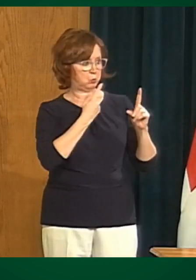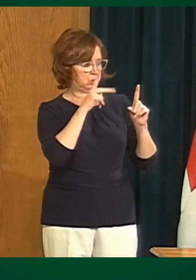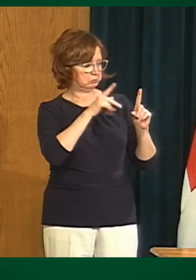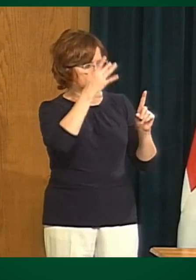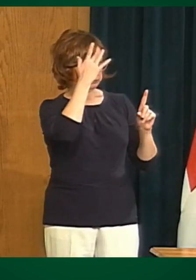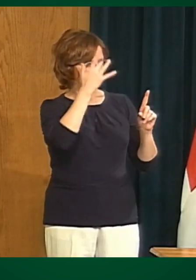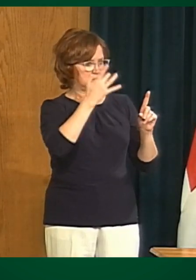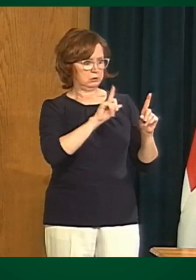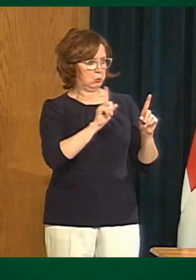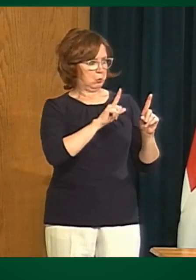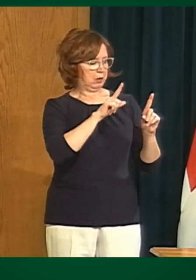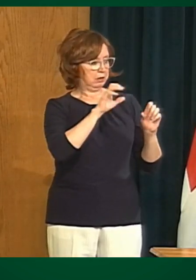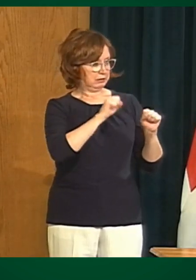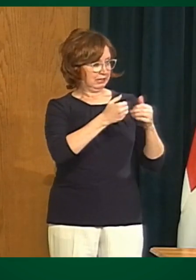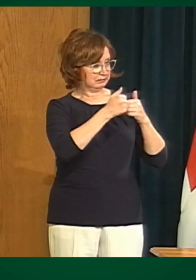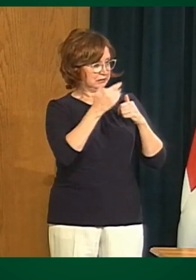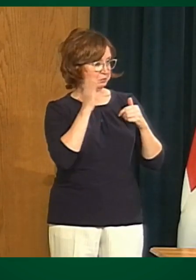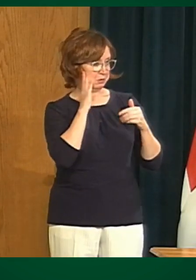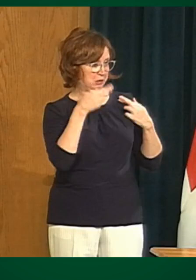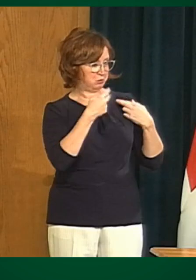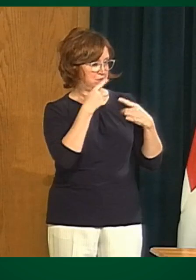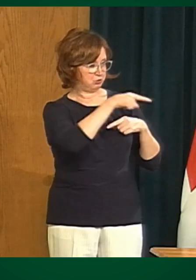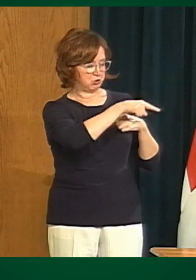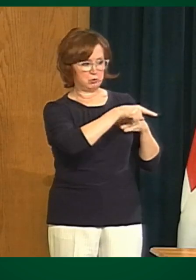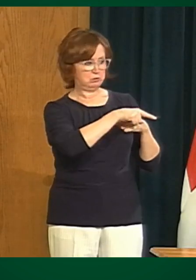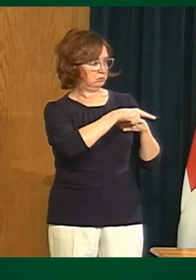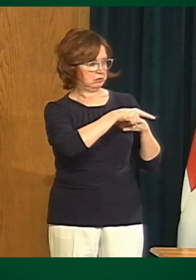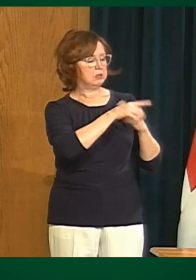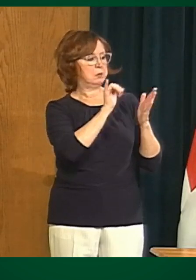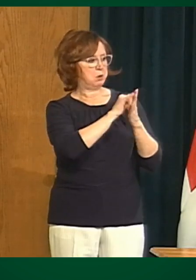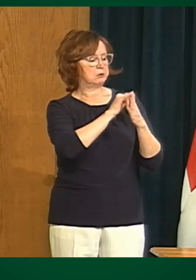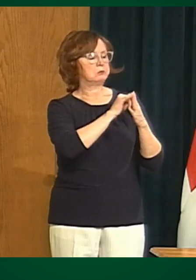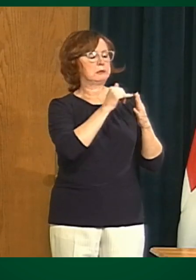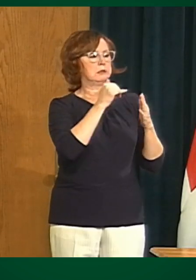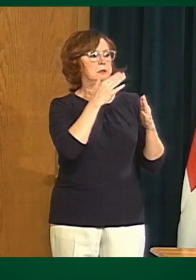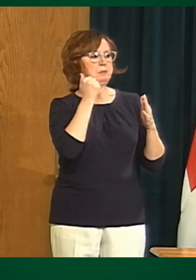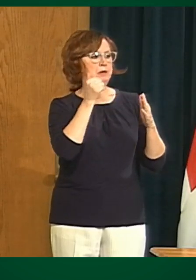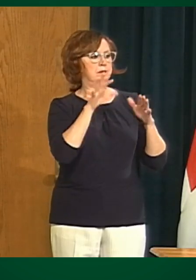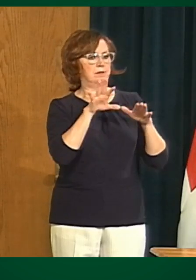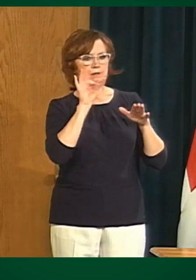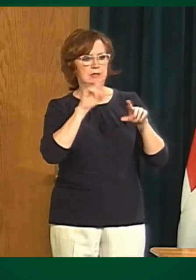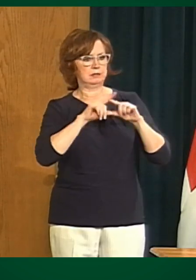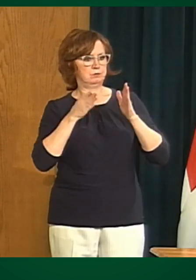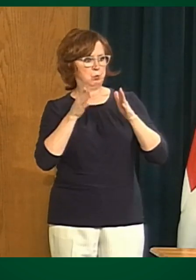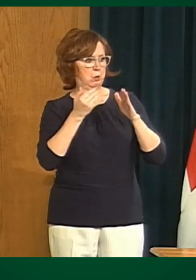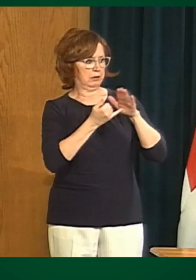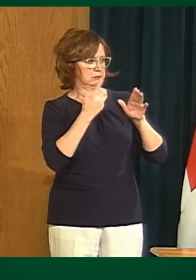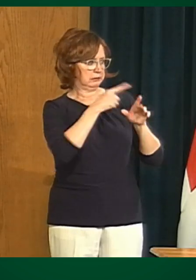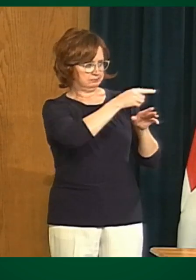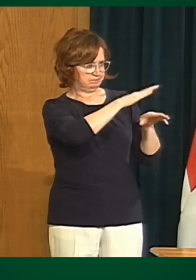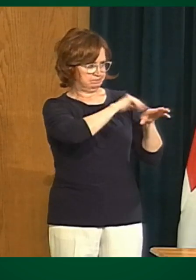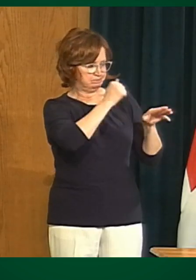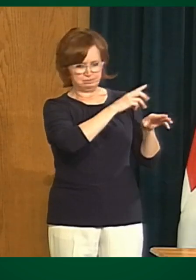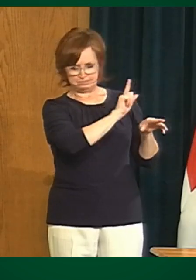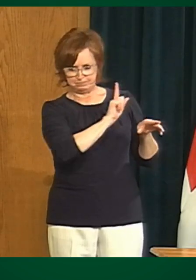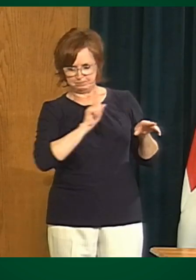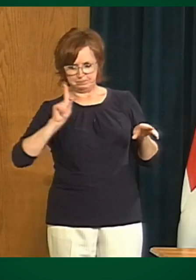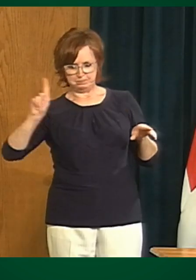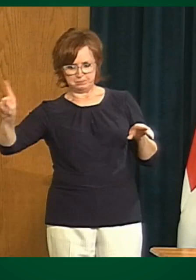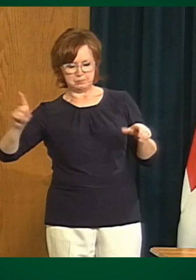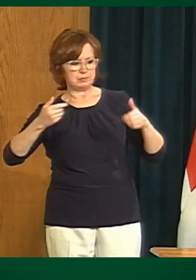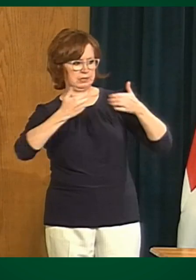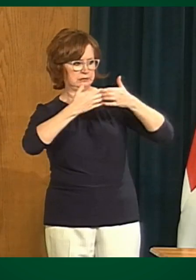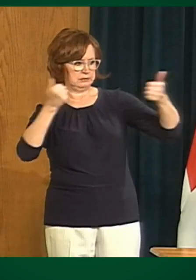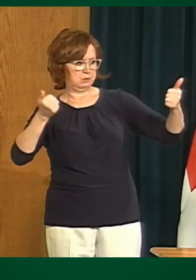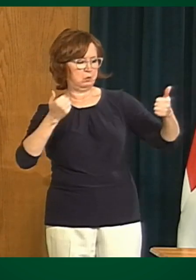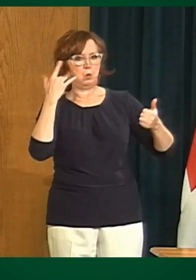working, like we have already established the community working, community collaboration. So immediately